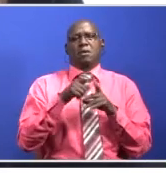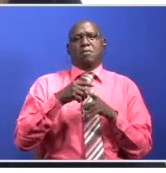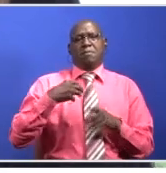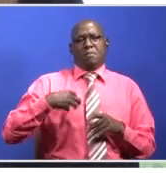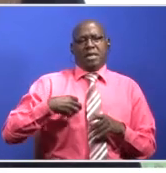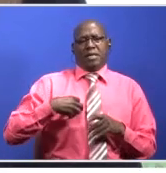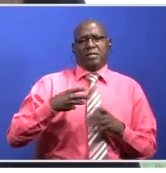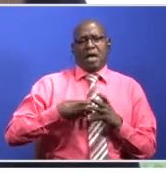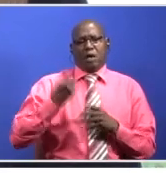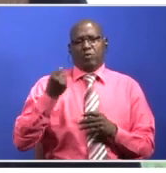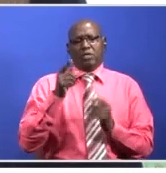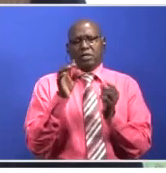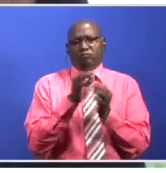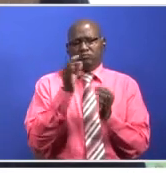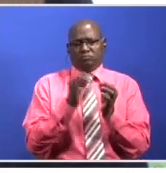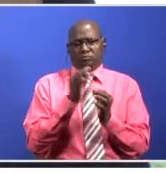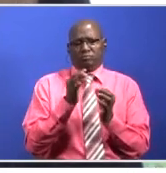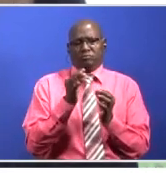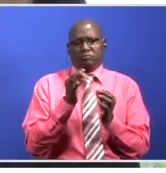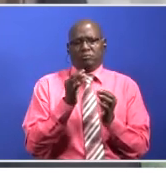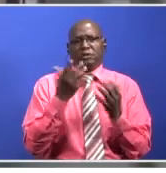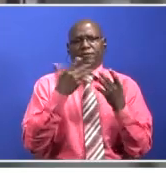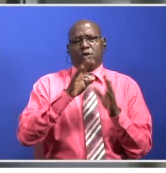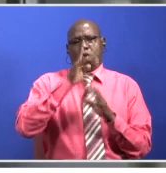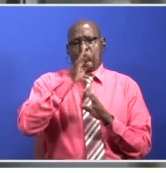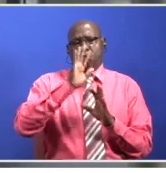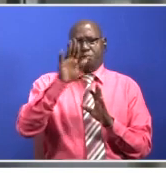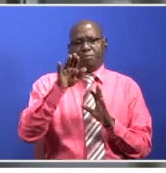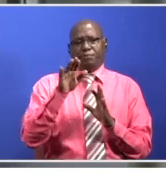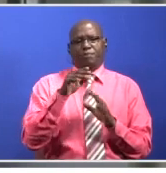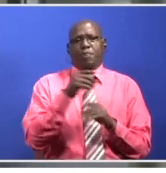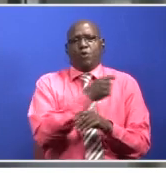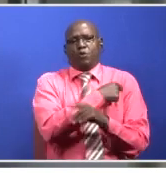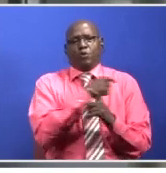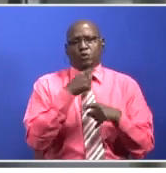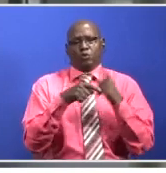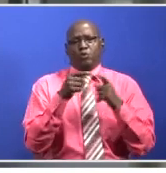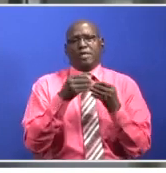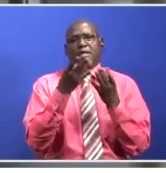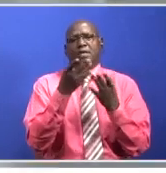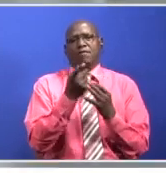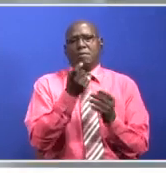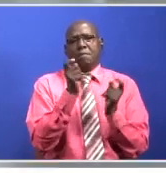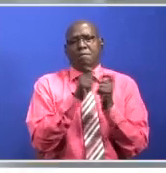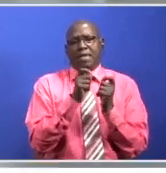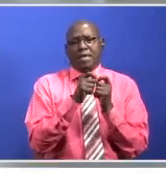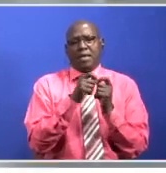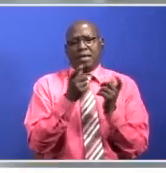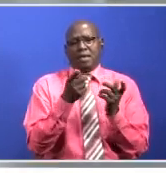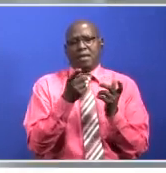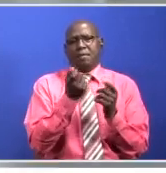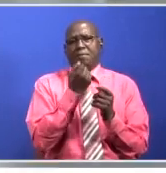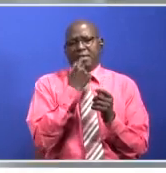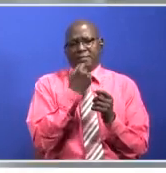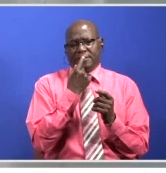na nikashonwa, nikaenda nyumbani. Doctors kept on giving him painkillers to treat something they weren't sure about,